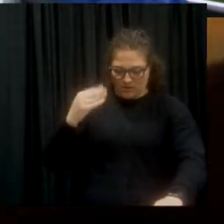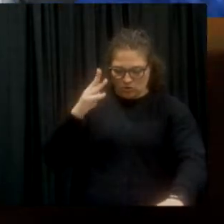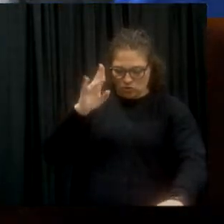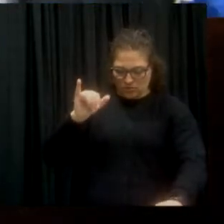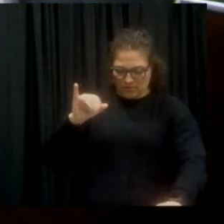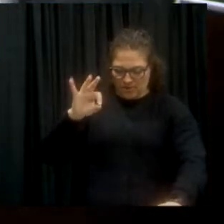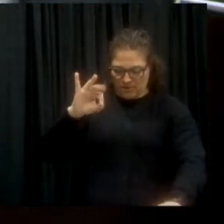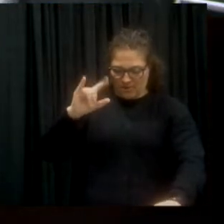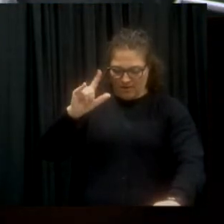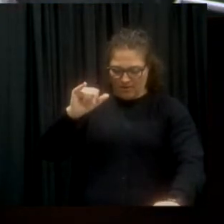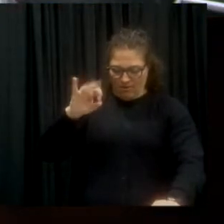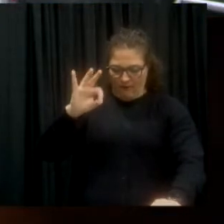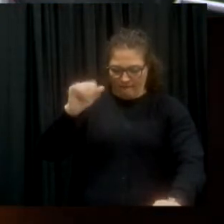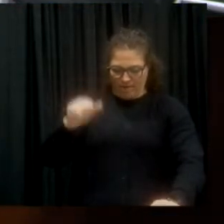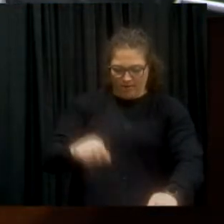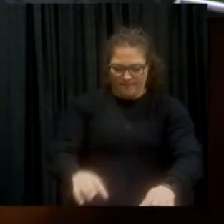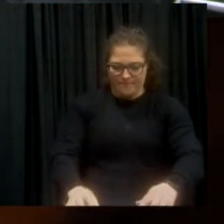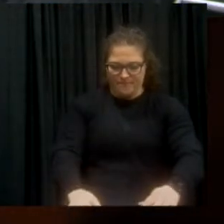Jimmy Filiafa.